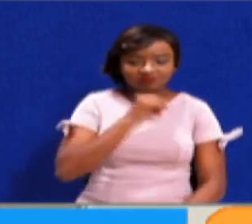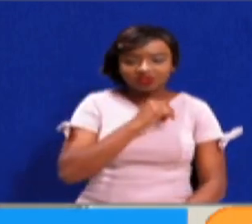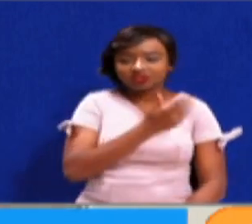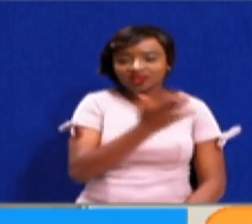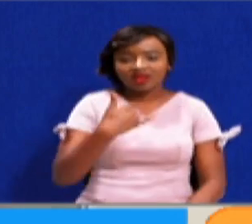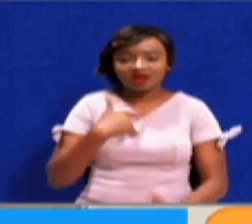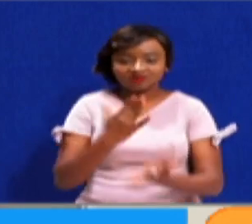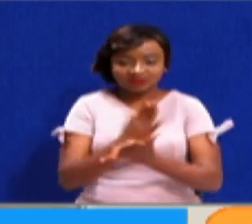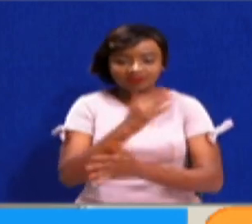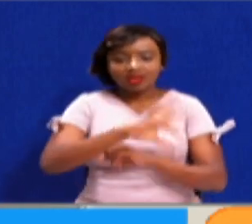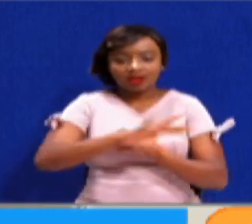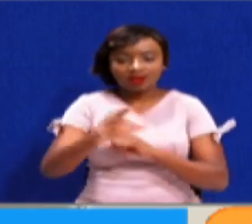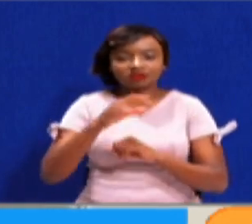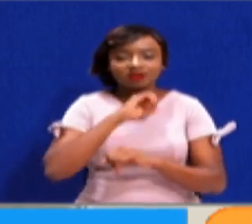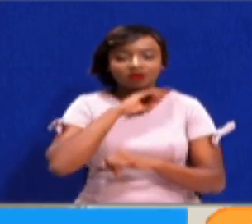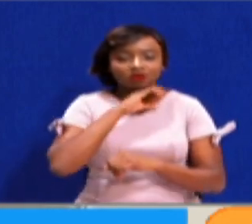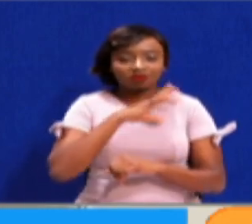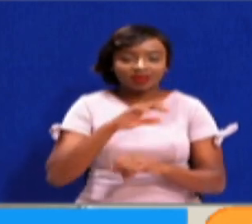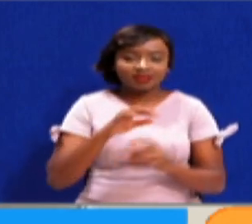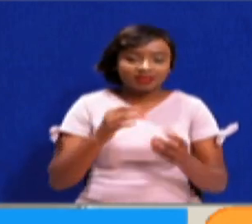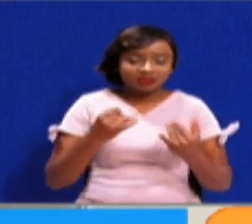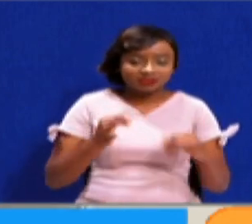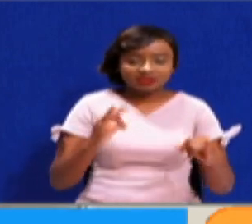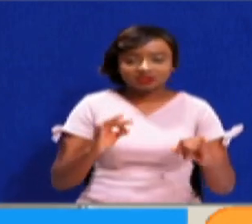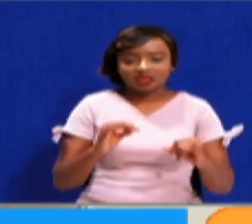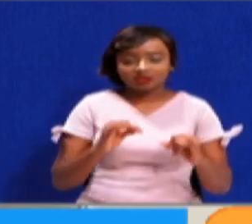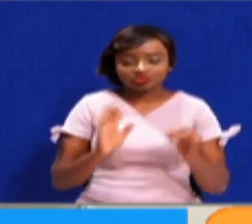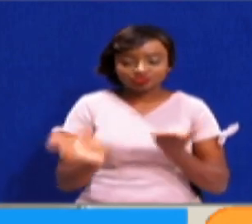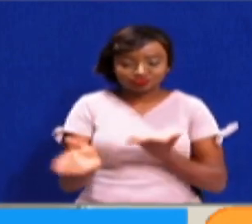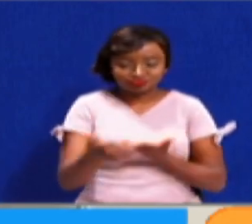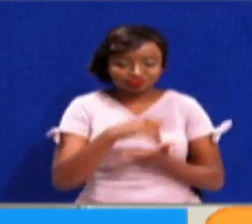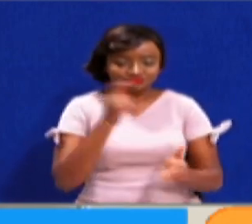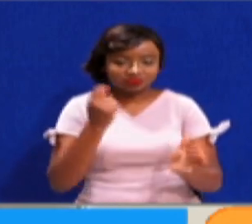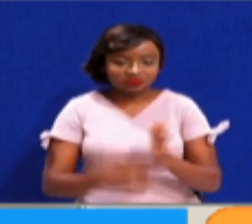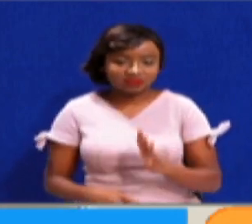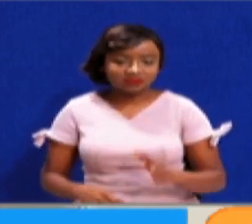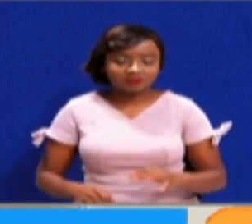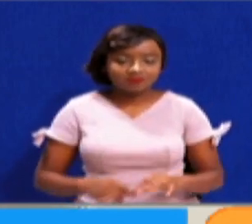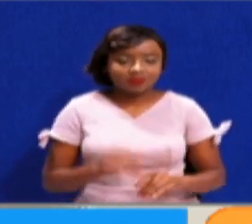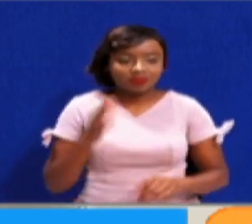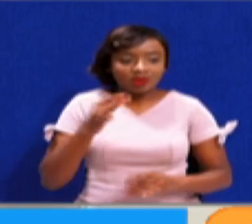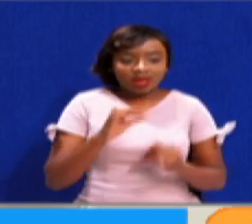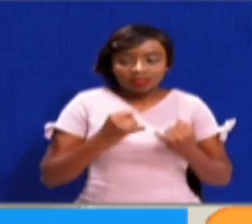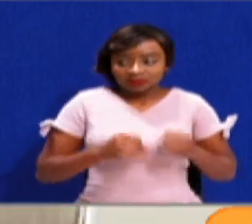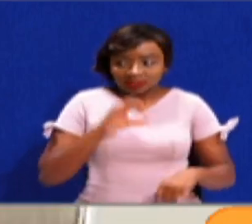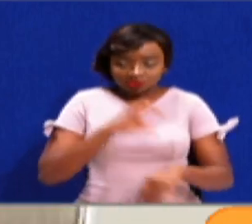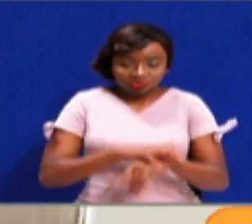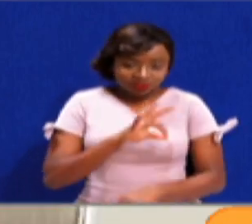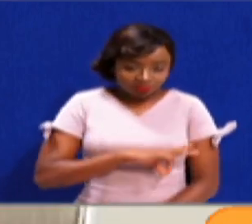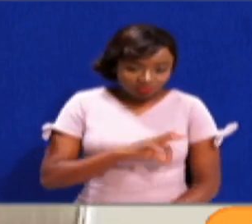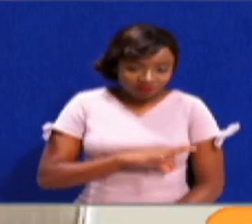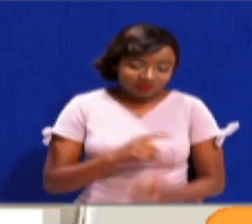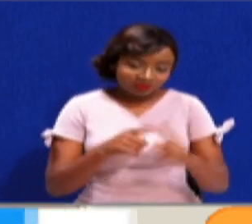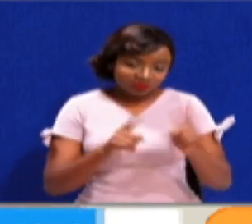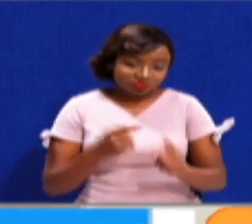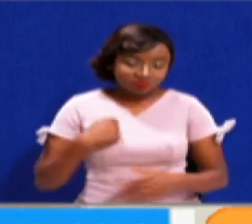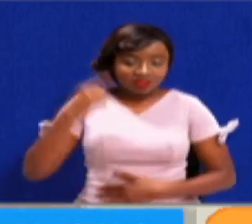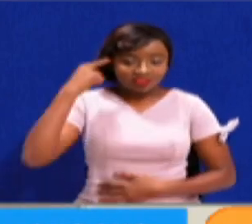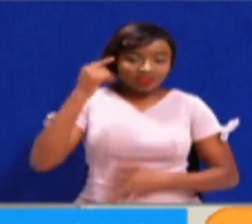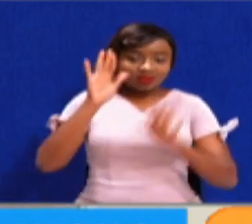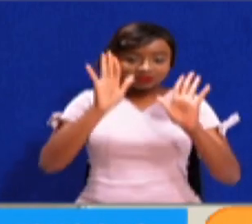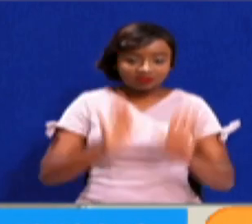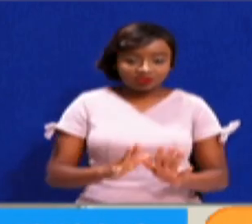complaints with what the counties are charging, maybe, you know, trying to raise a frivolous tax here and there because they're trying to make some money. But I think it would be important